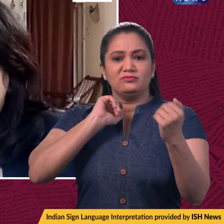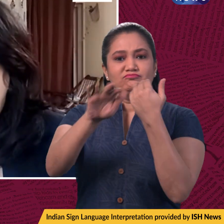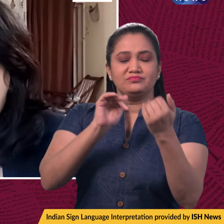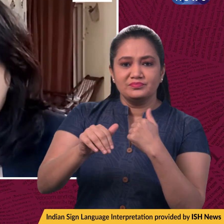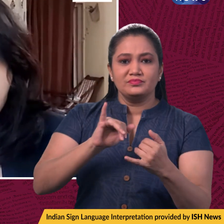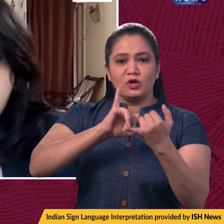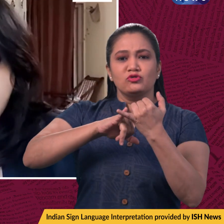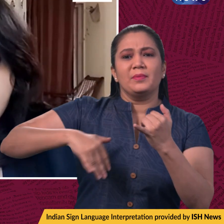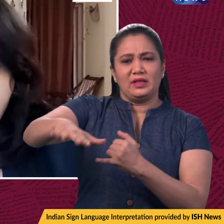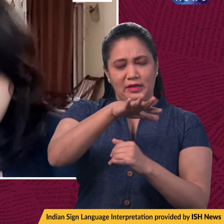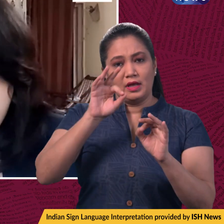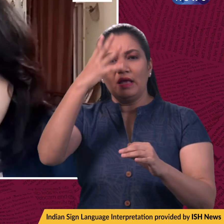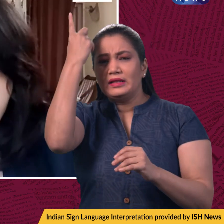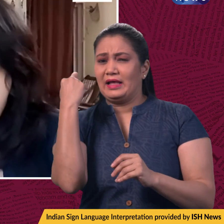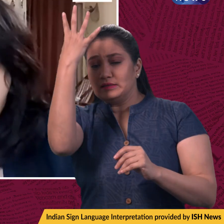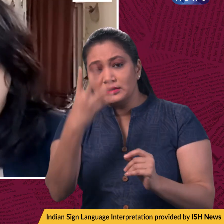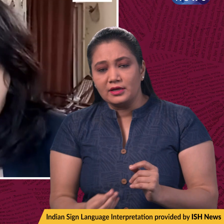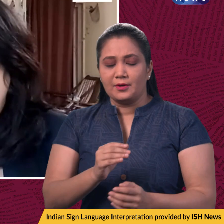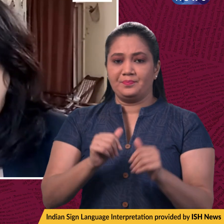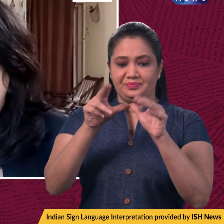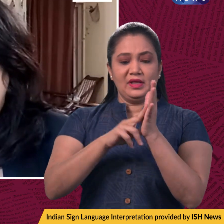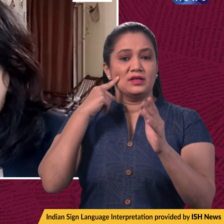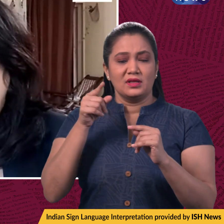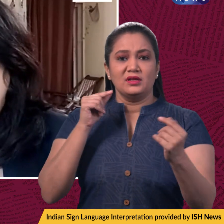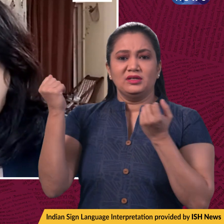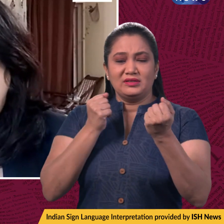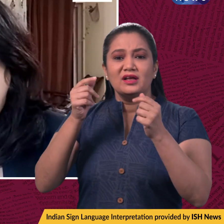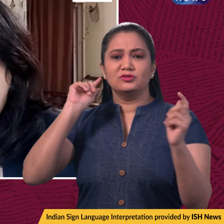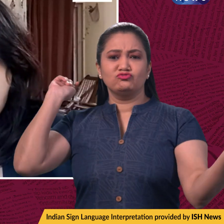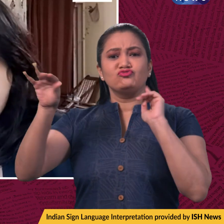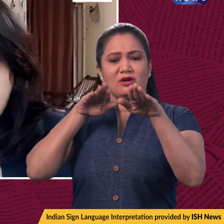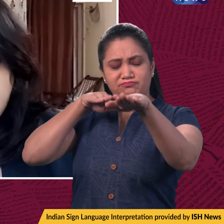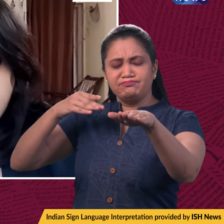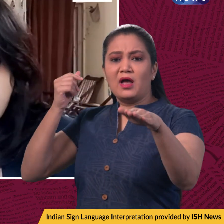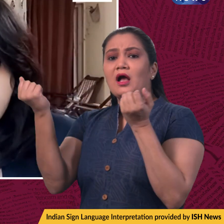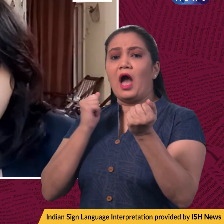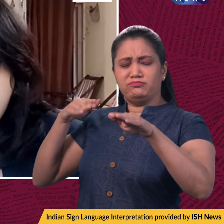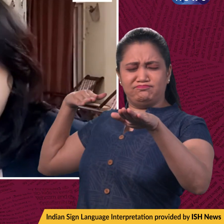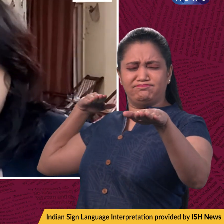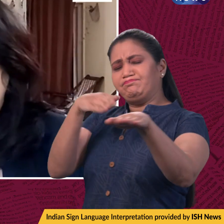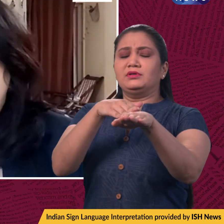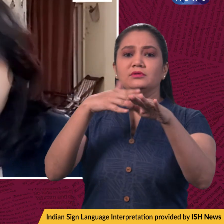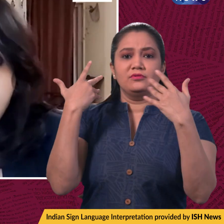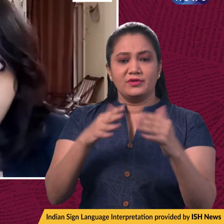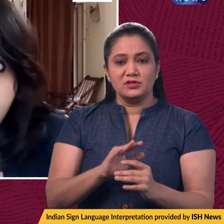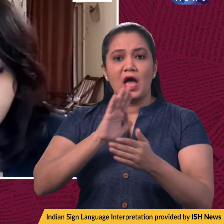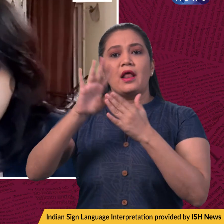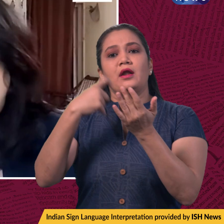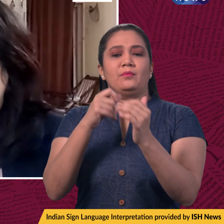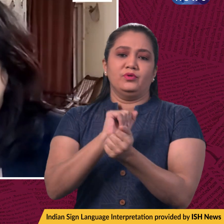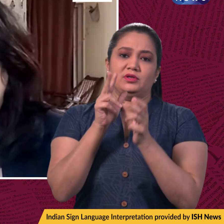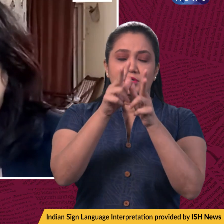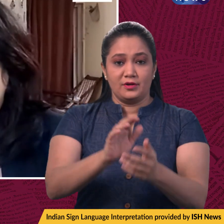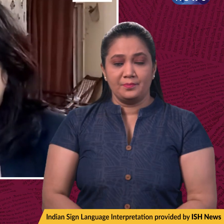on a highway near Sonipat last night. ANI reported that the car had rammed into a stationary truck as per the Haryana